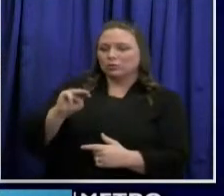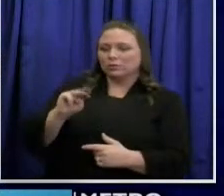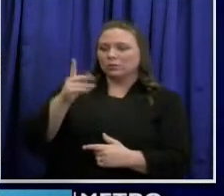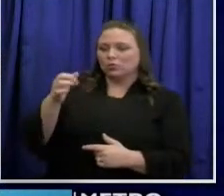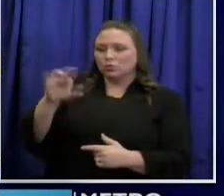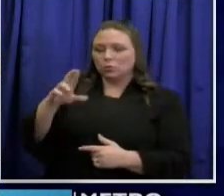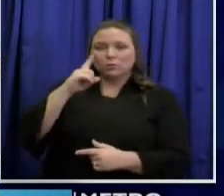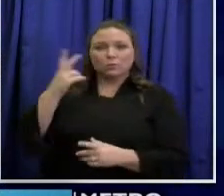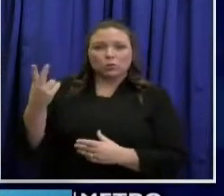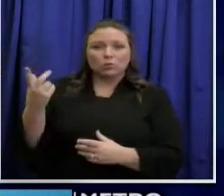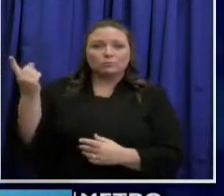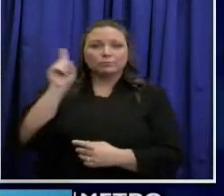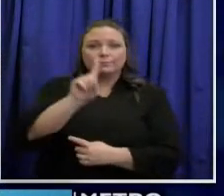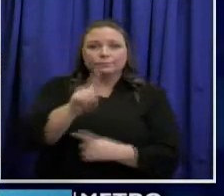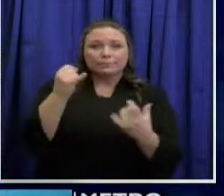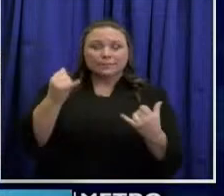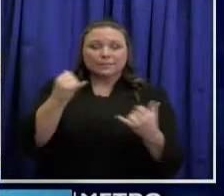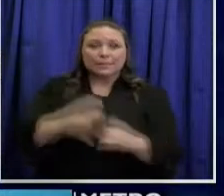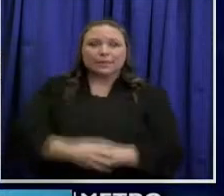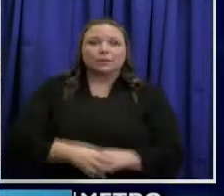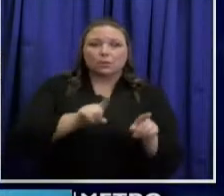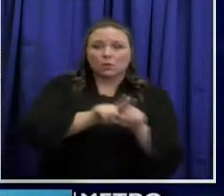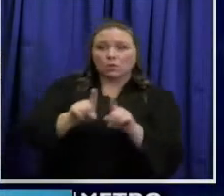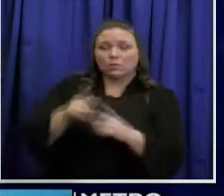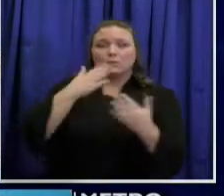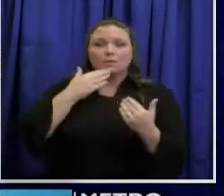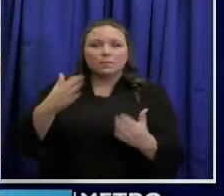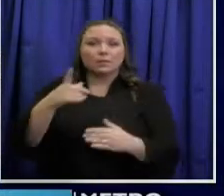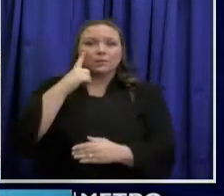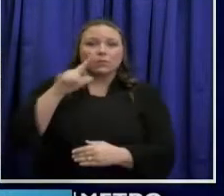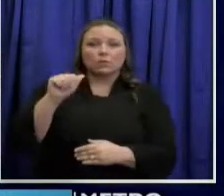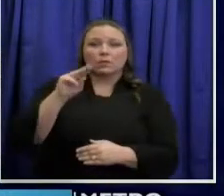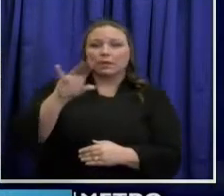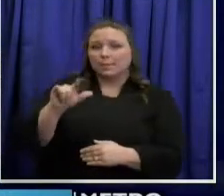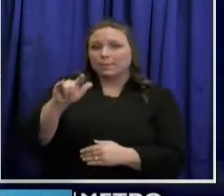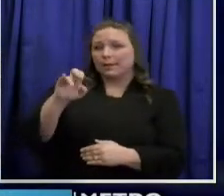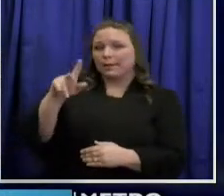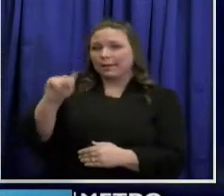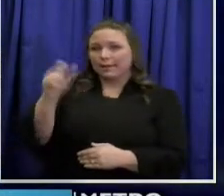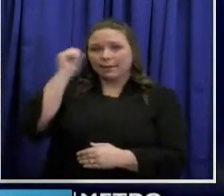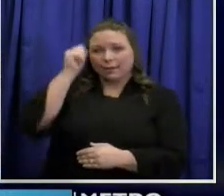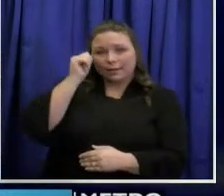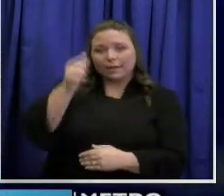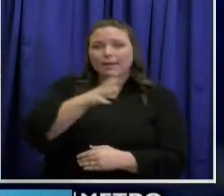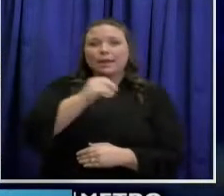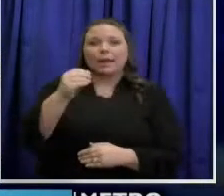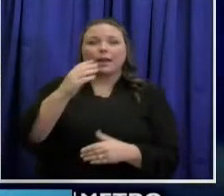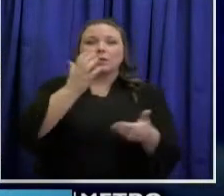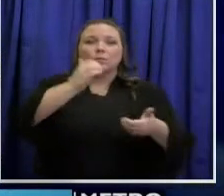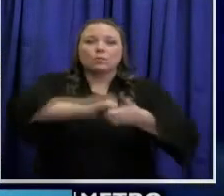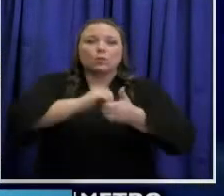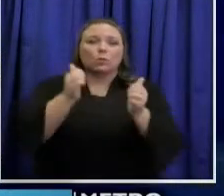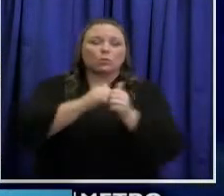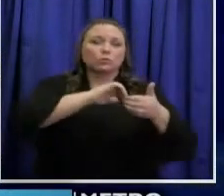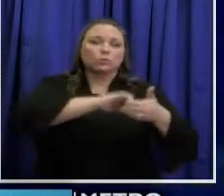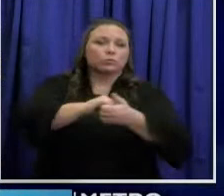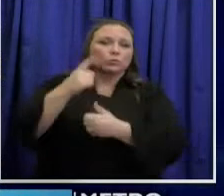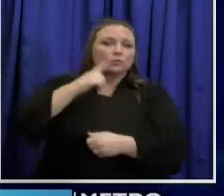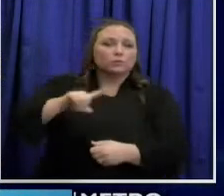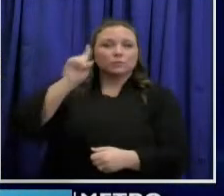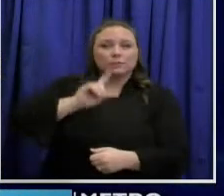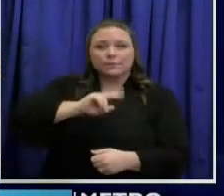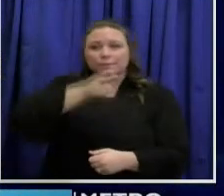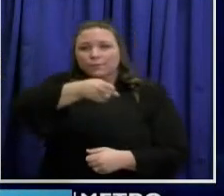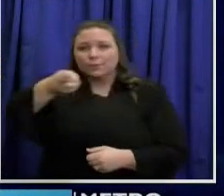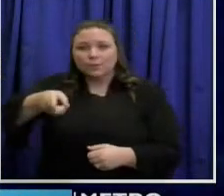for joining us today. As always, we're grateful to Amy Lankheit and our partners at the Bridges for the Deaf and